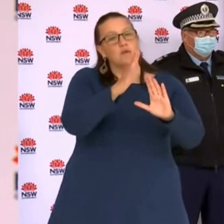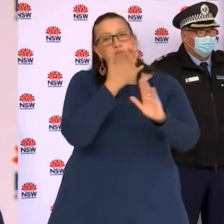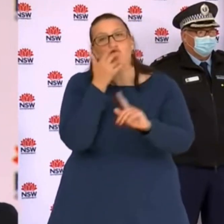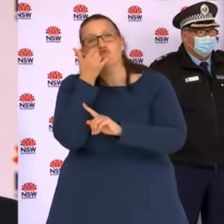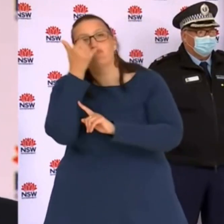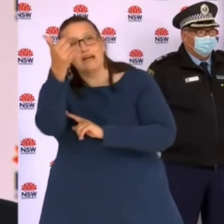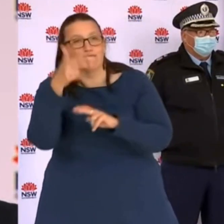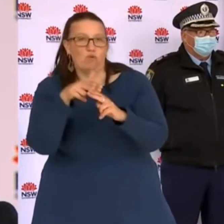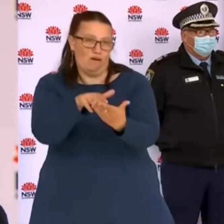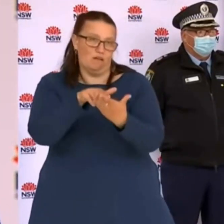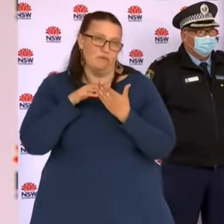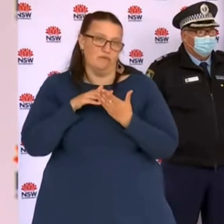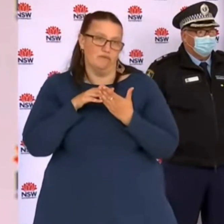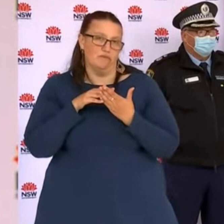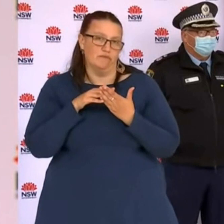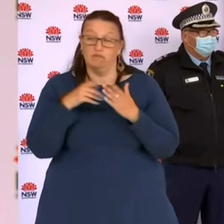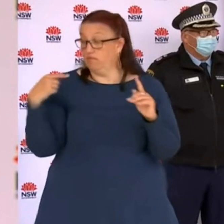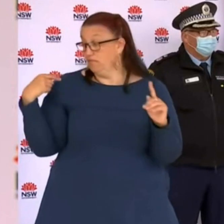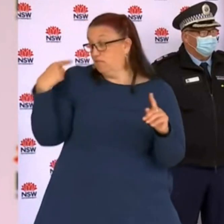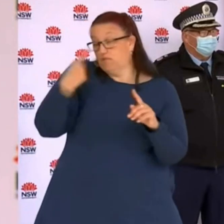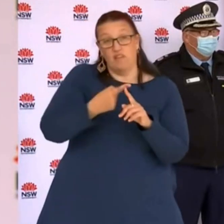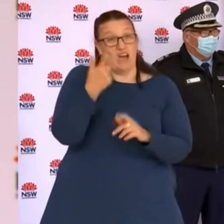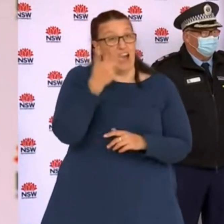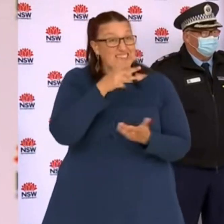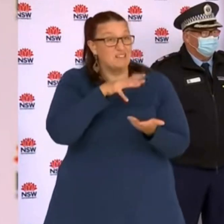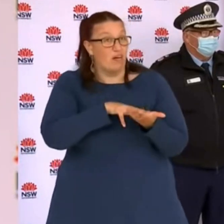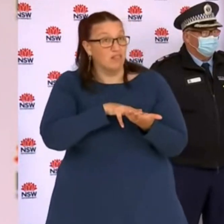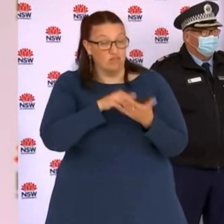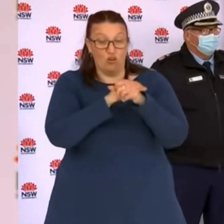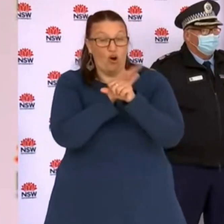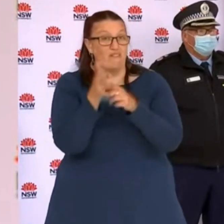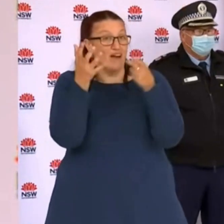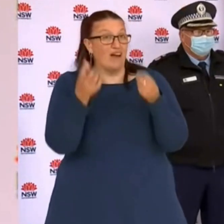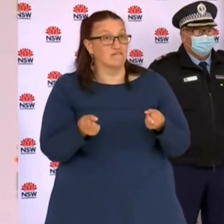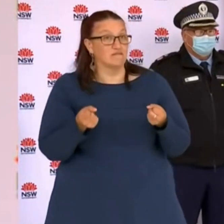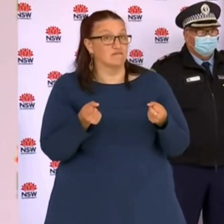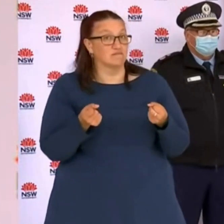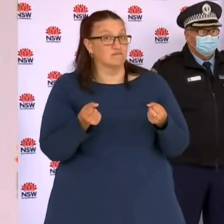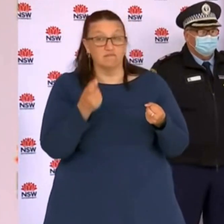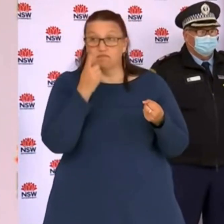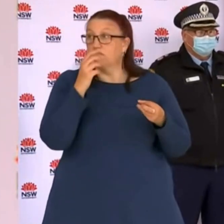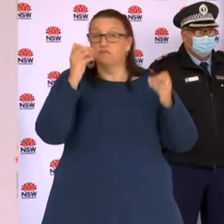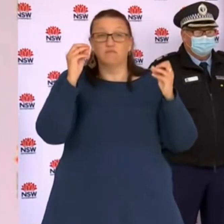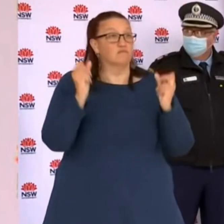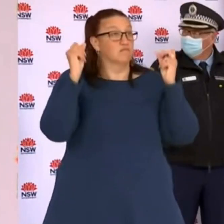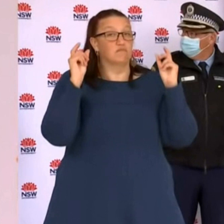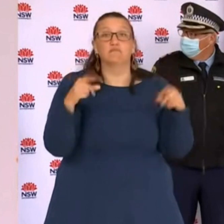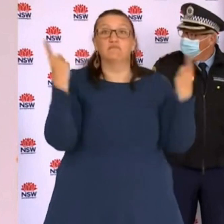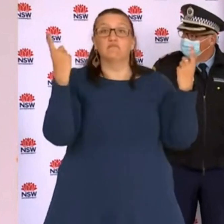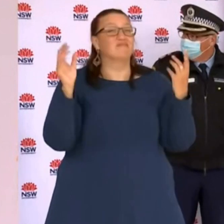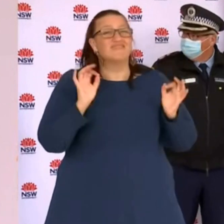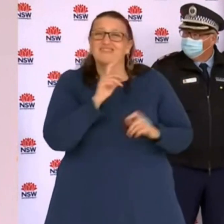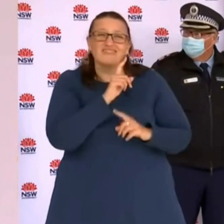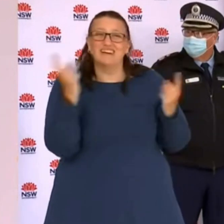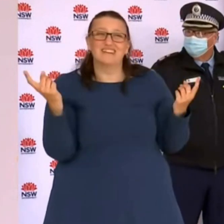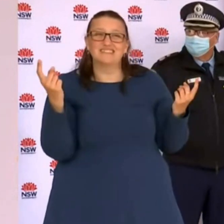going through is after 18 months of living with COVID. It's not something, unfortunately, that we're having to go through earlier on.